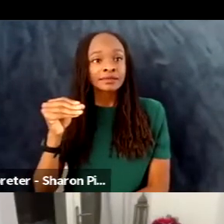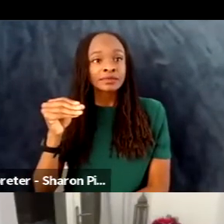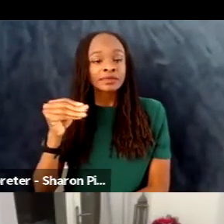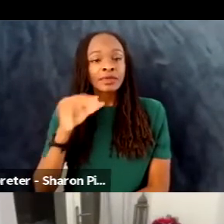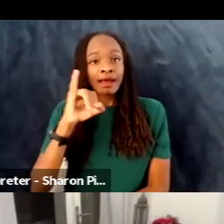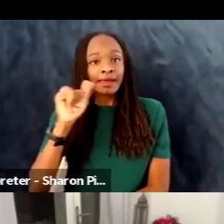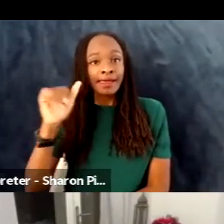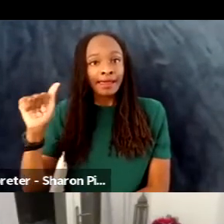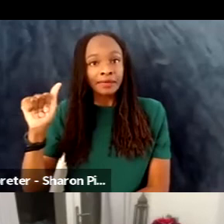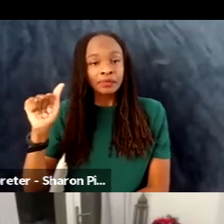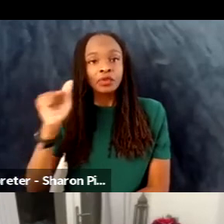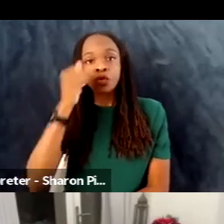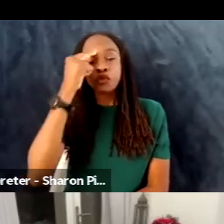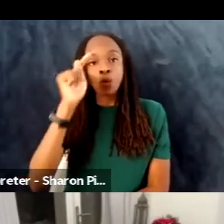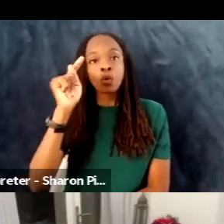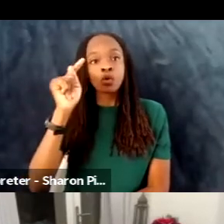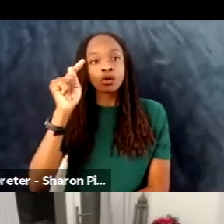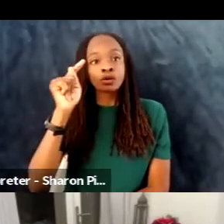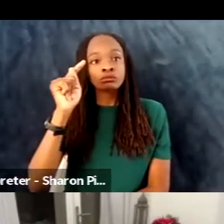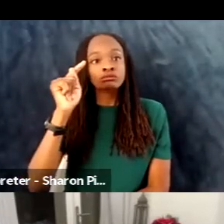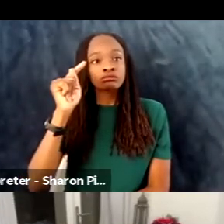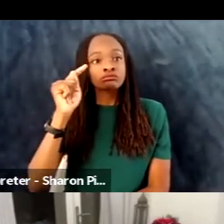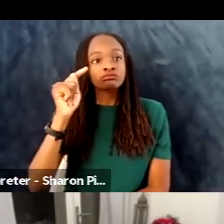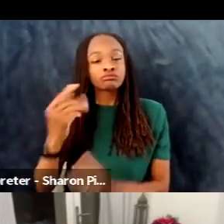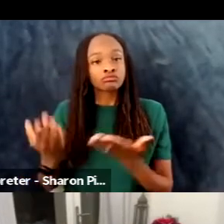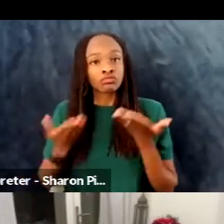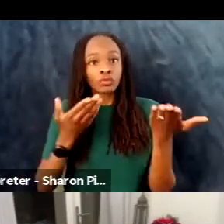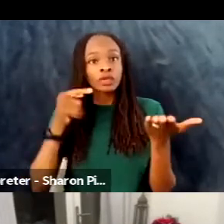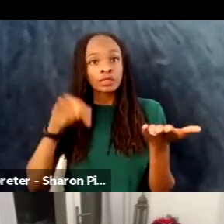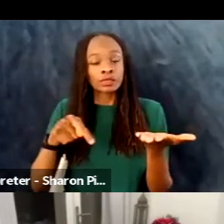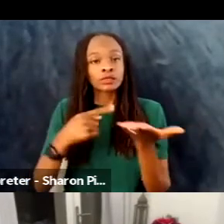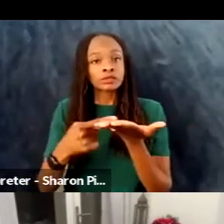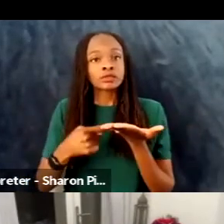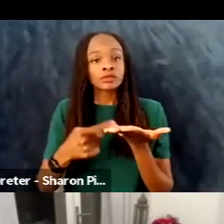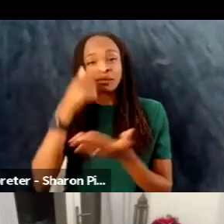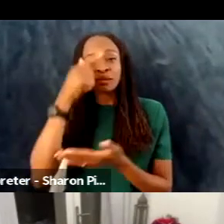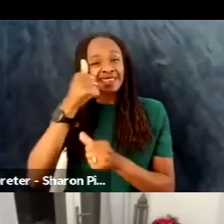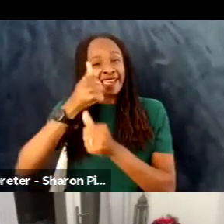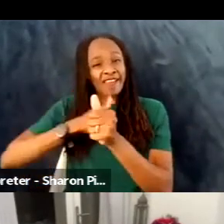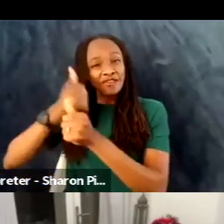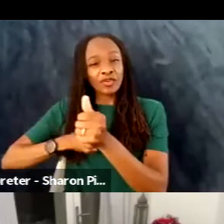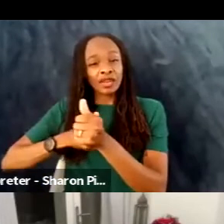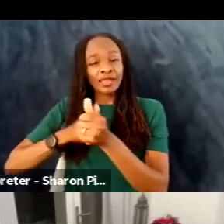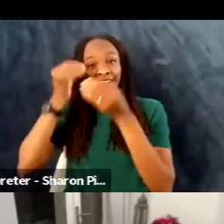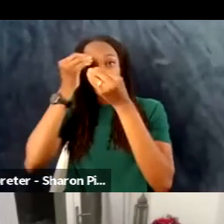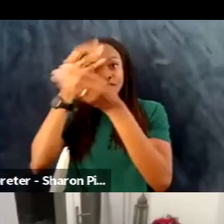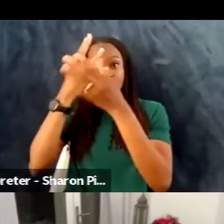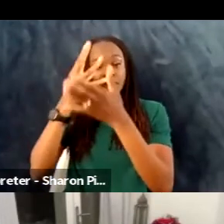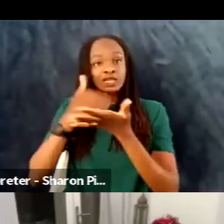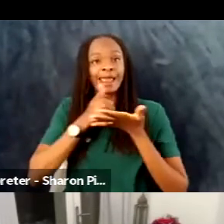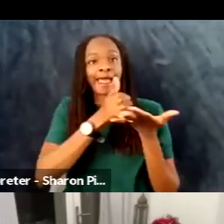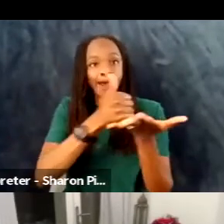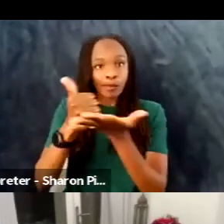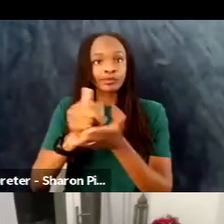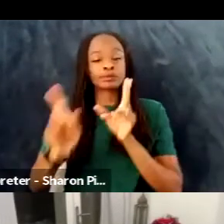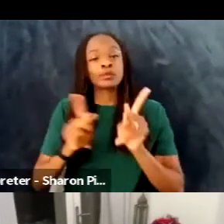IAA for going through with this research, because every information helps people.